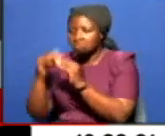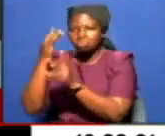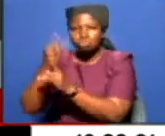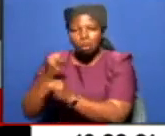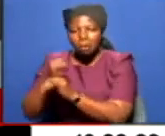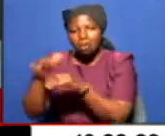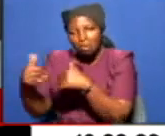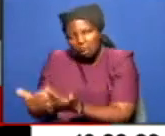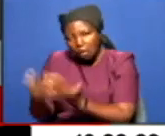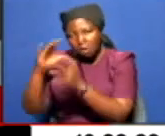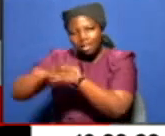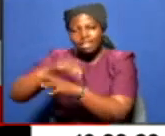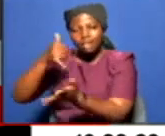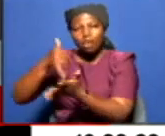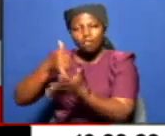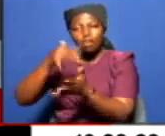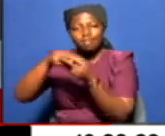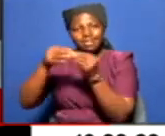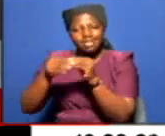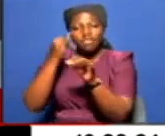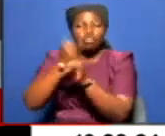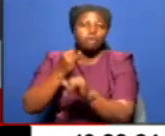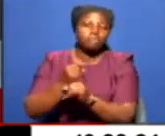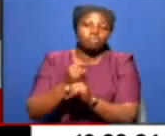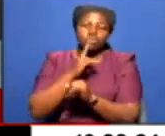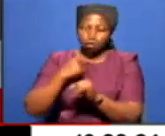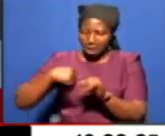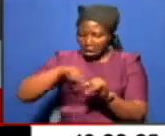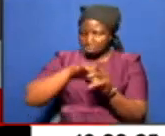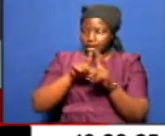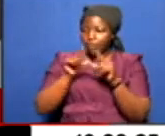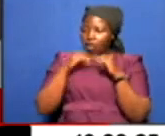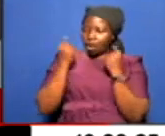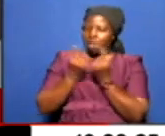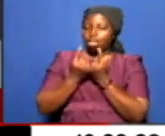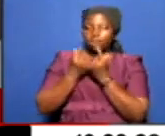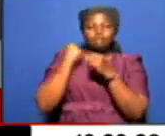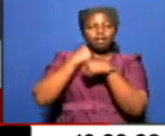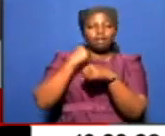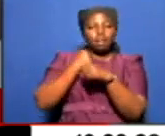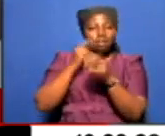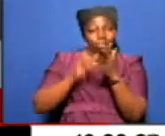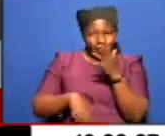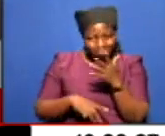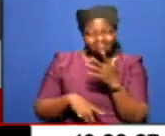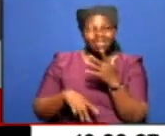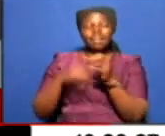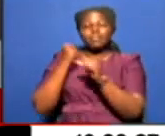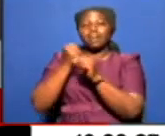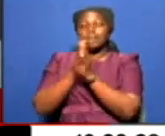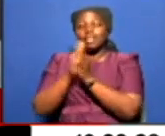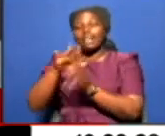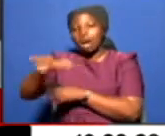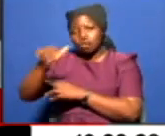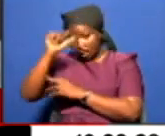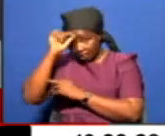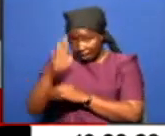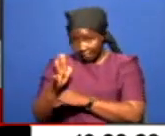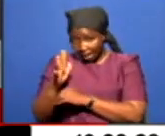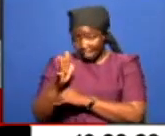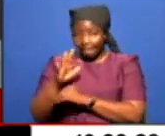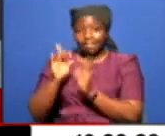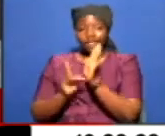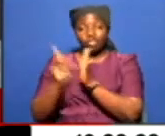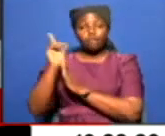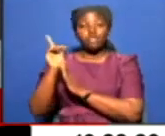job creation mechanisms. So what we have done as an organization is to work with, through the Council of Governors, what we call the development of county youth action